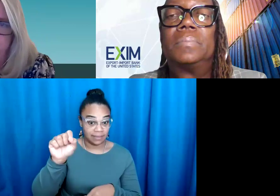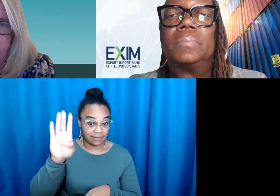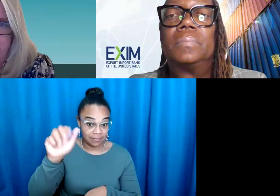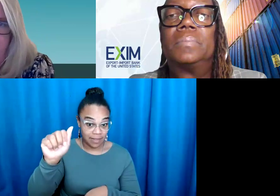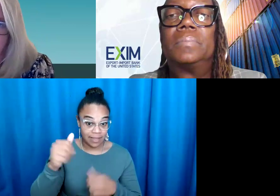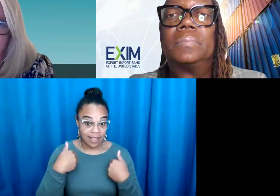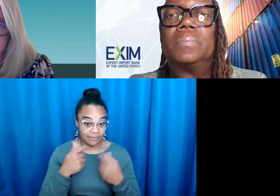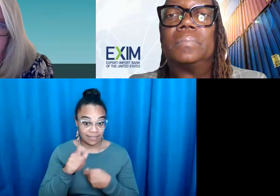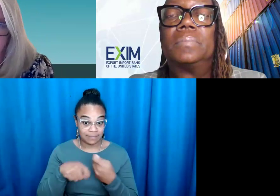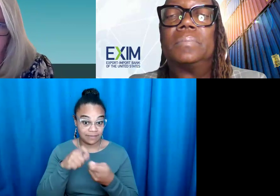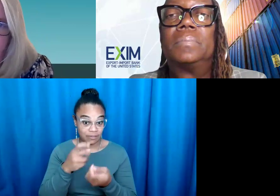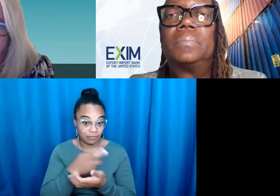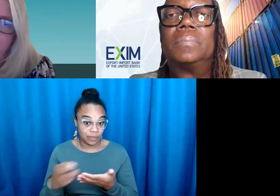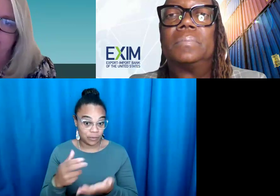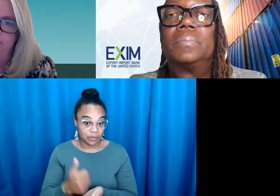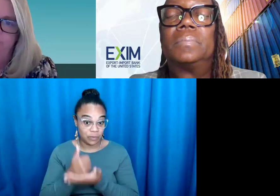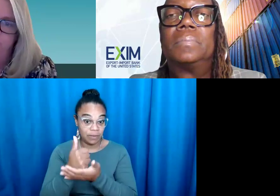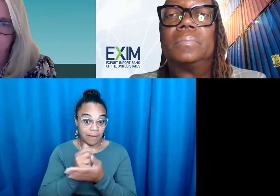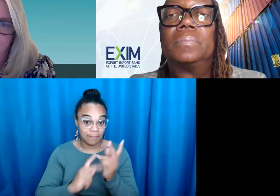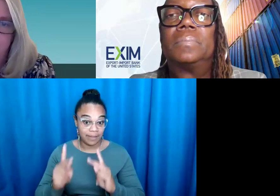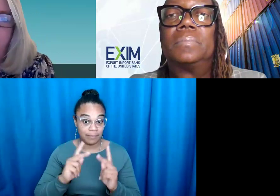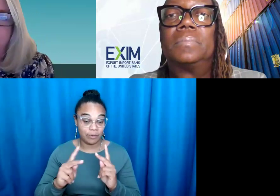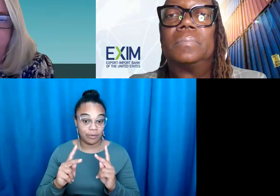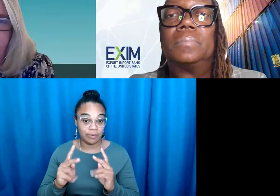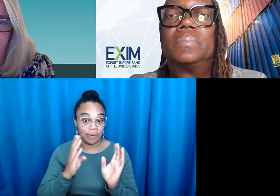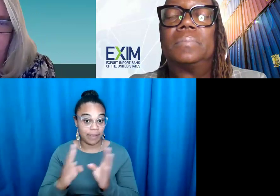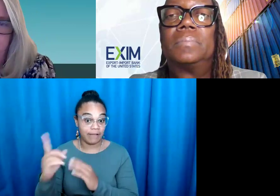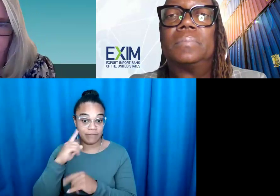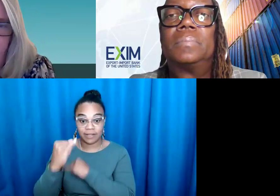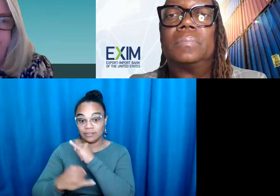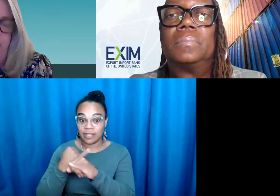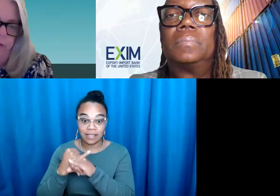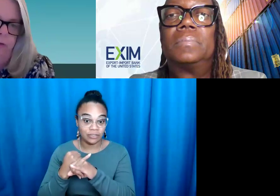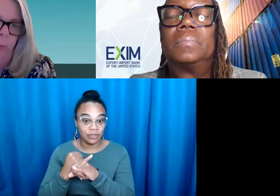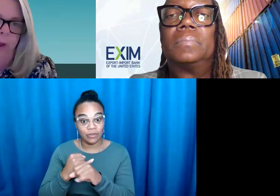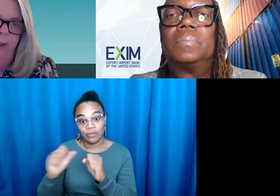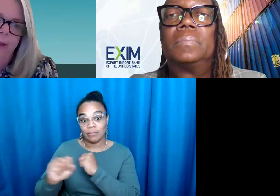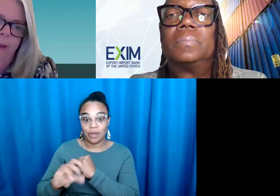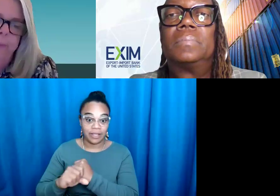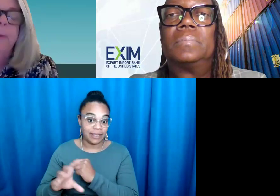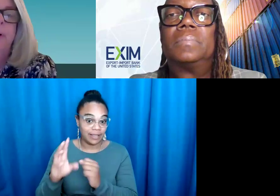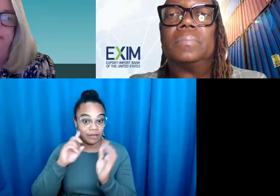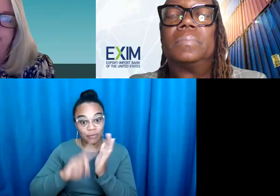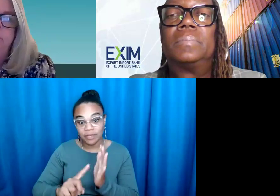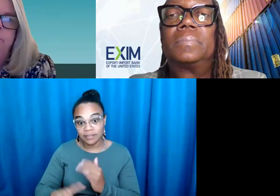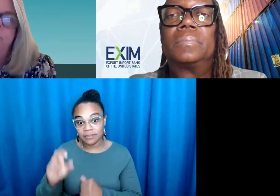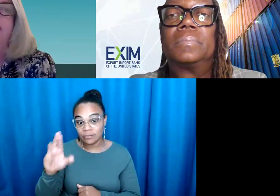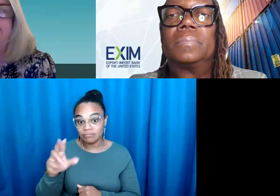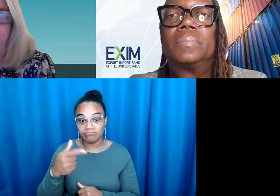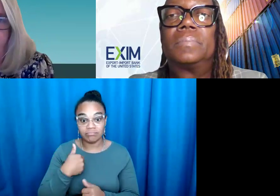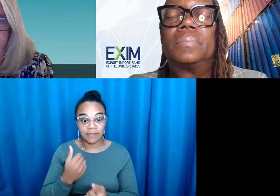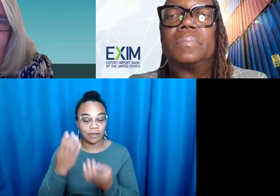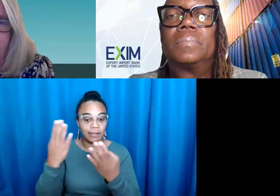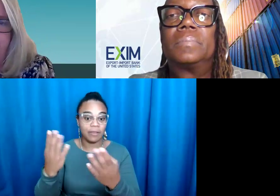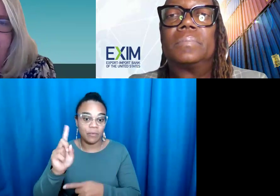particular resources that help people look at like international market research, or any suggestions of where people might